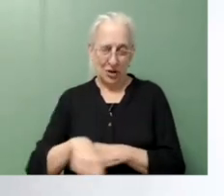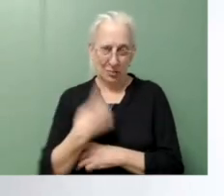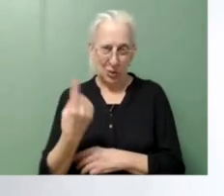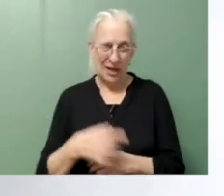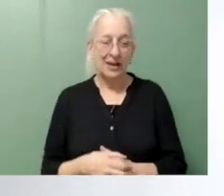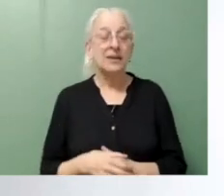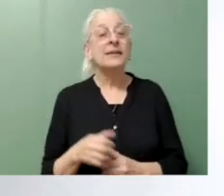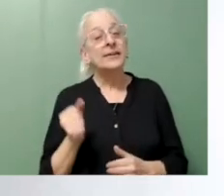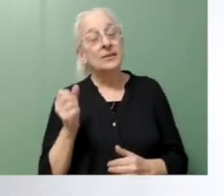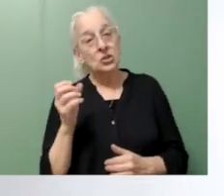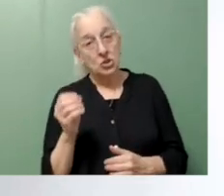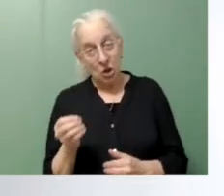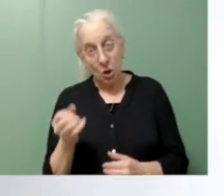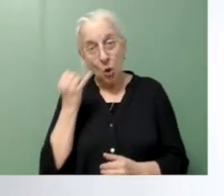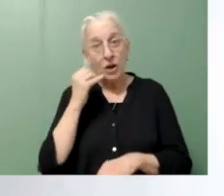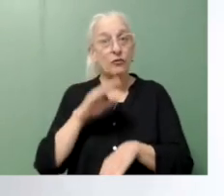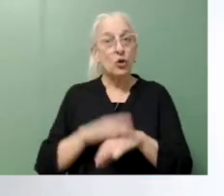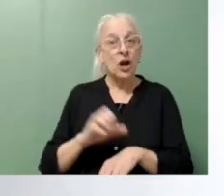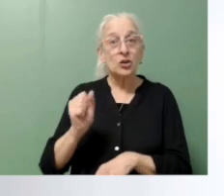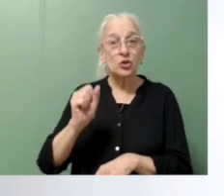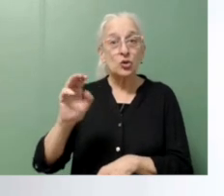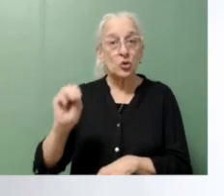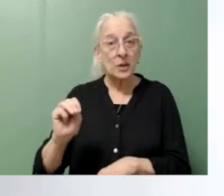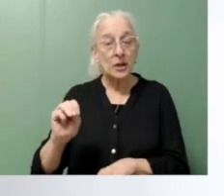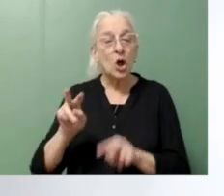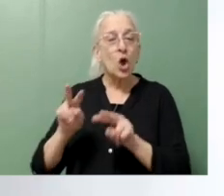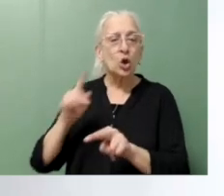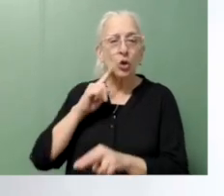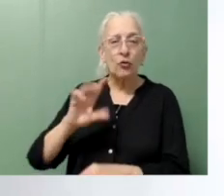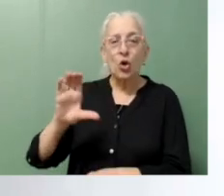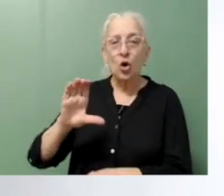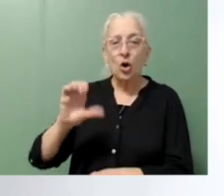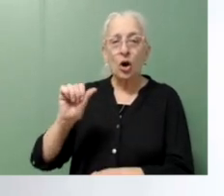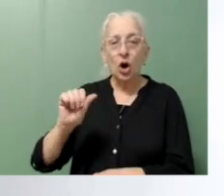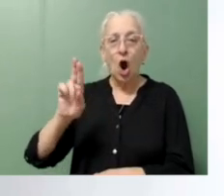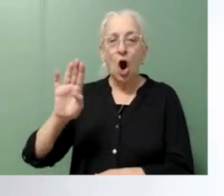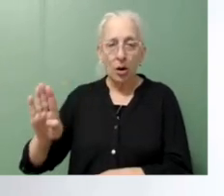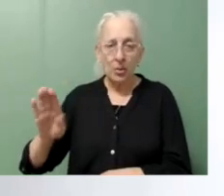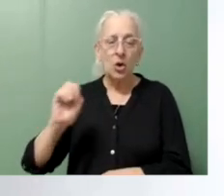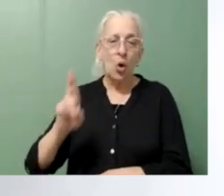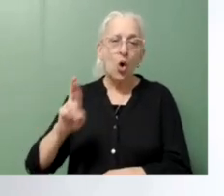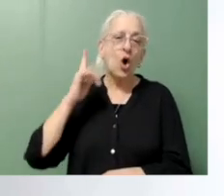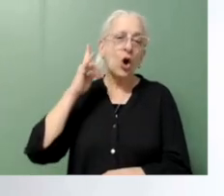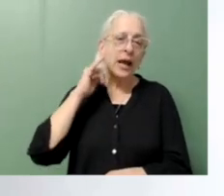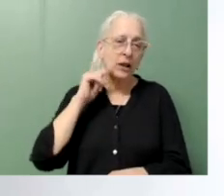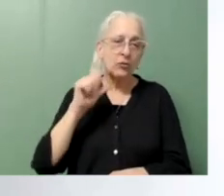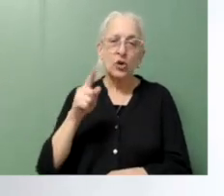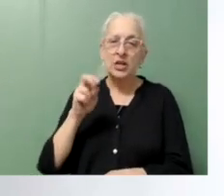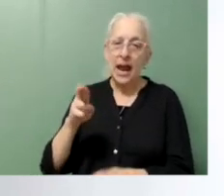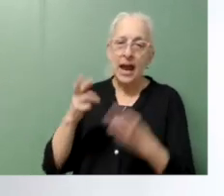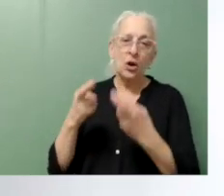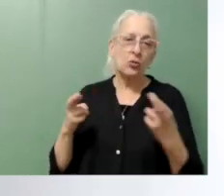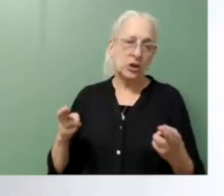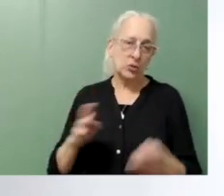look for CARB or maybe California Air Resources Board accounts and follow them if you're interested